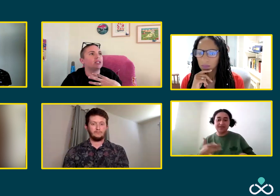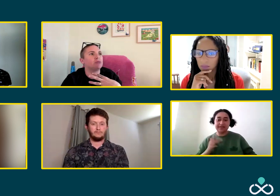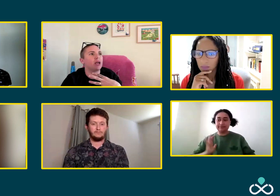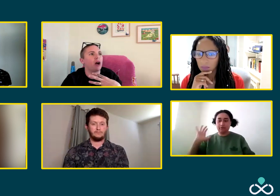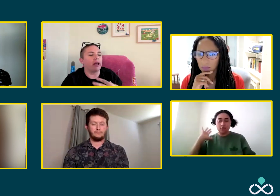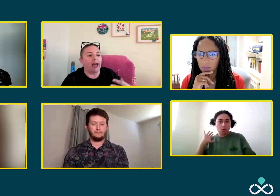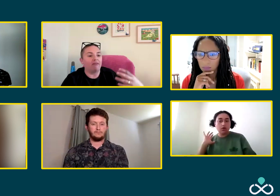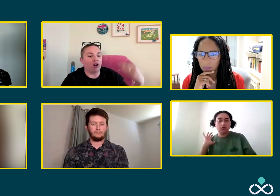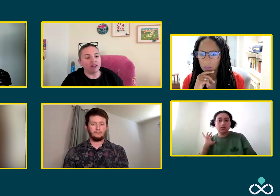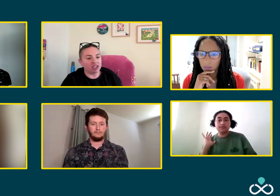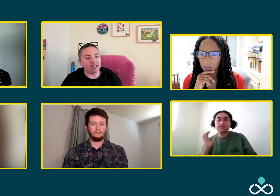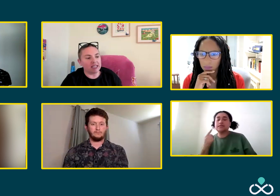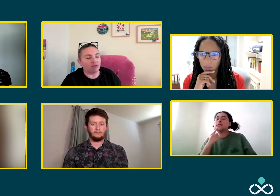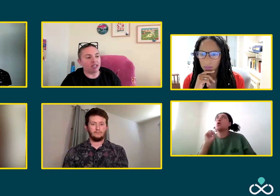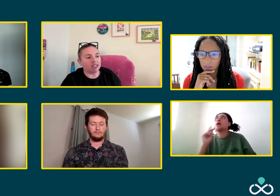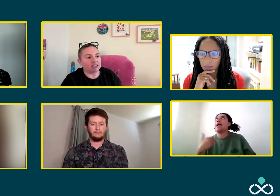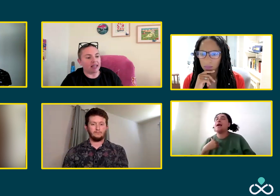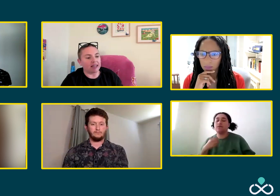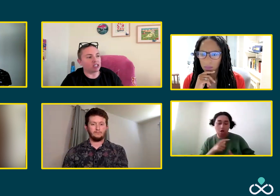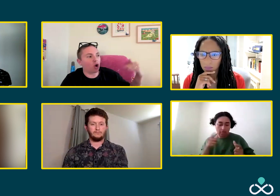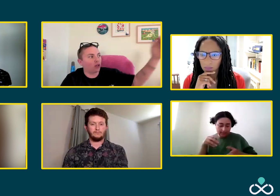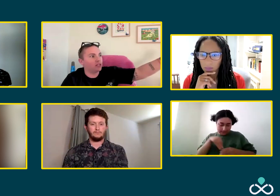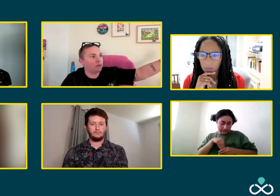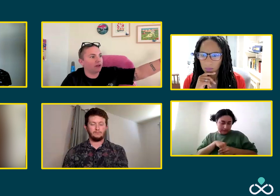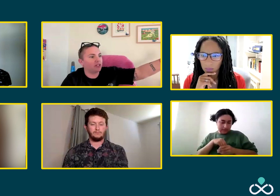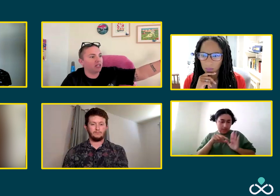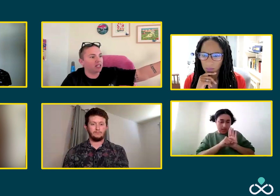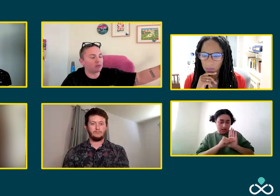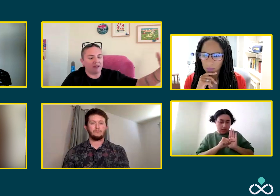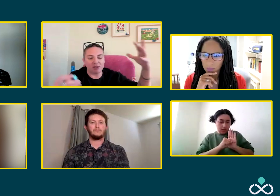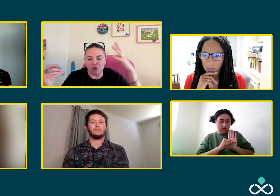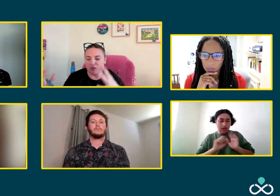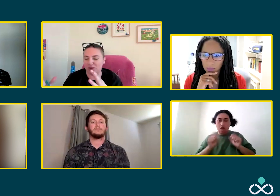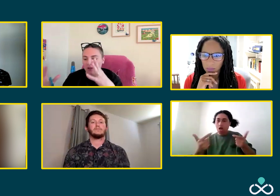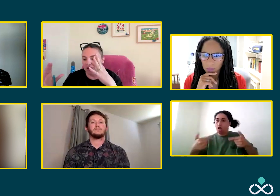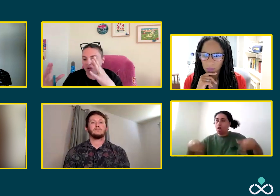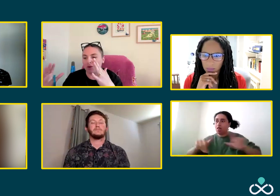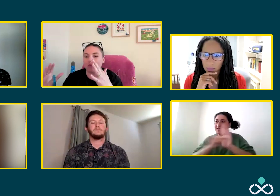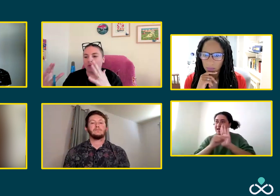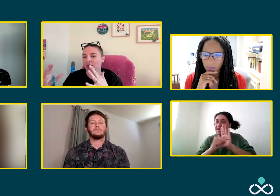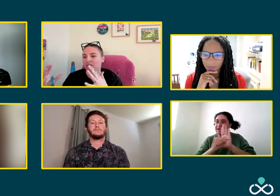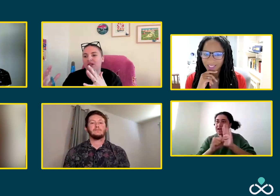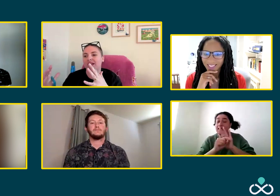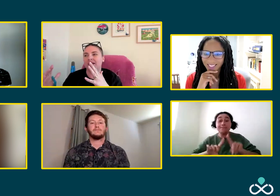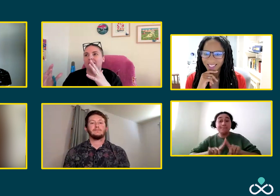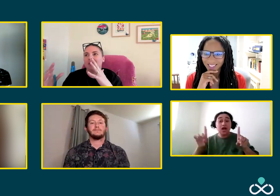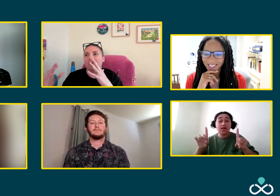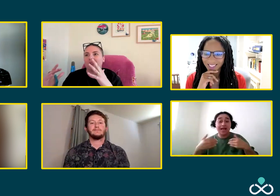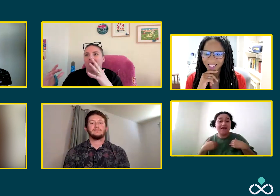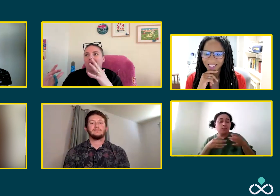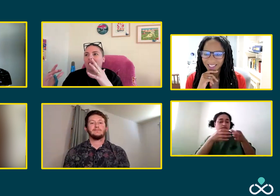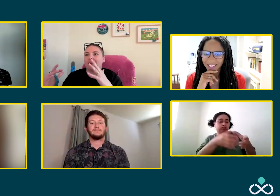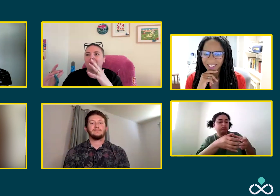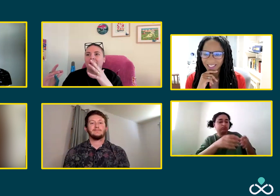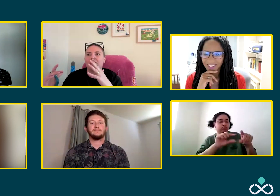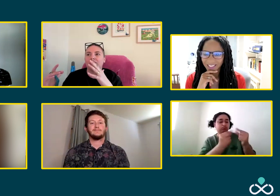But like to just be like, all right, I have all this shit inside of me saying this and all these people out here saying this, but I have this beautiful little group of queer community where